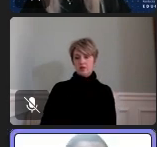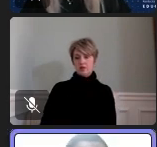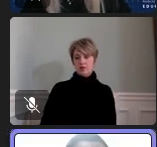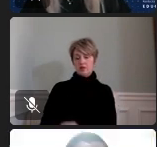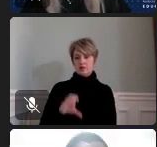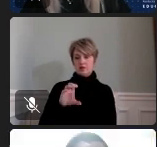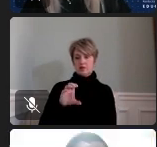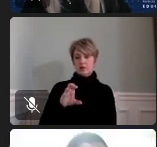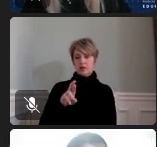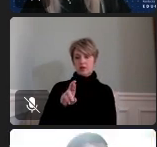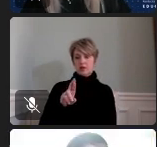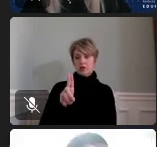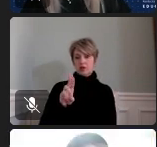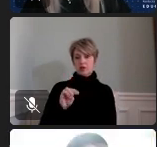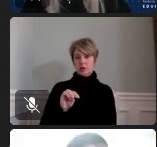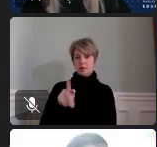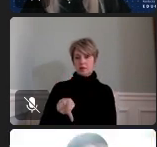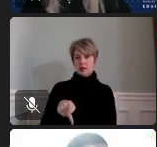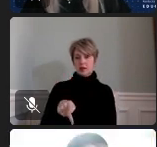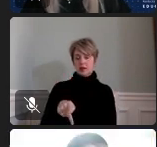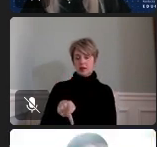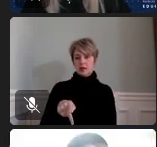Crump.